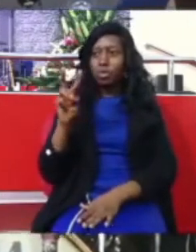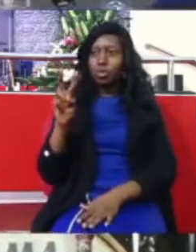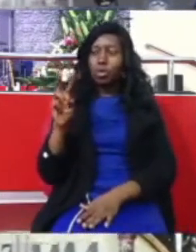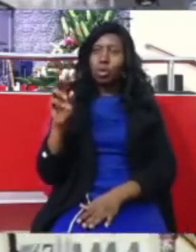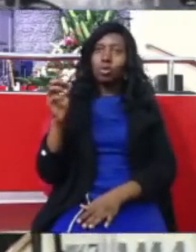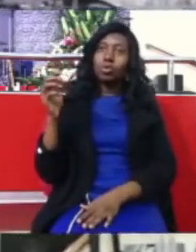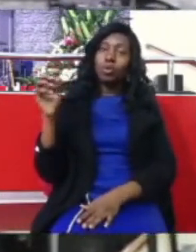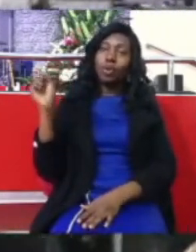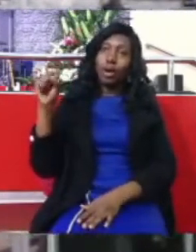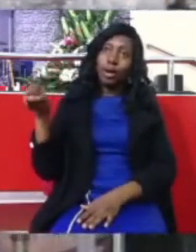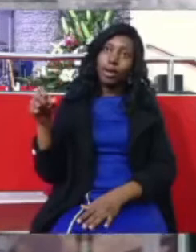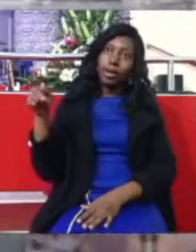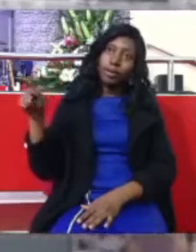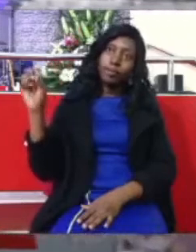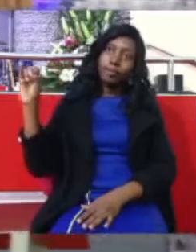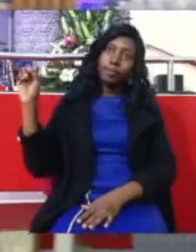5 legs.